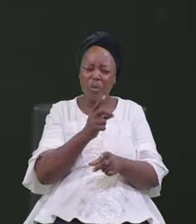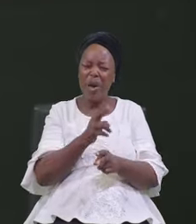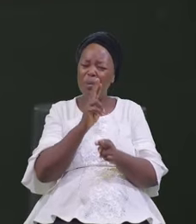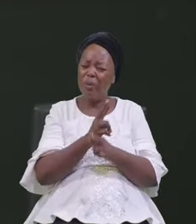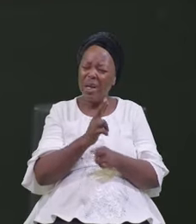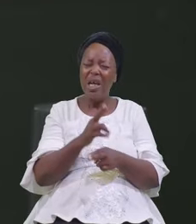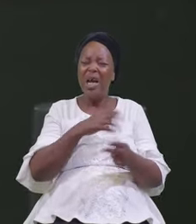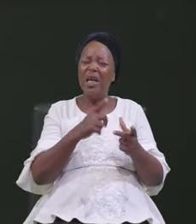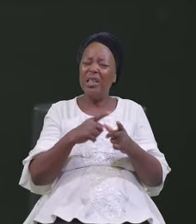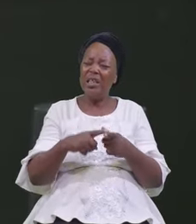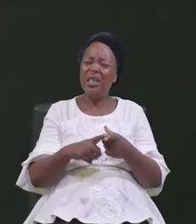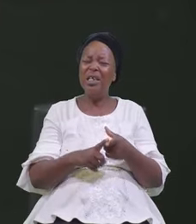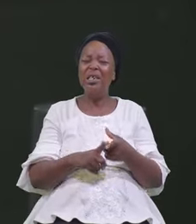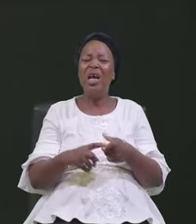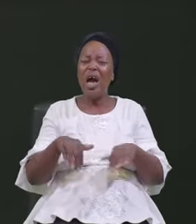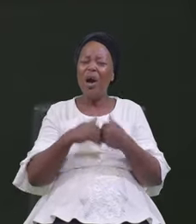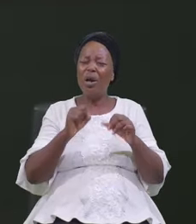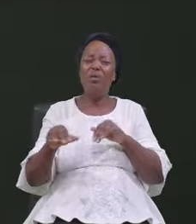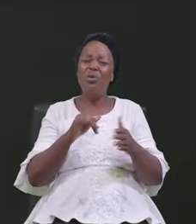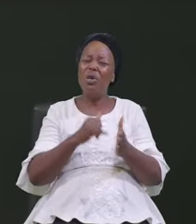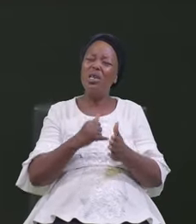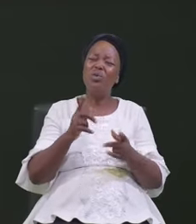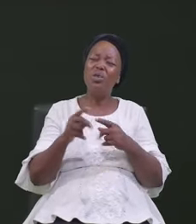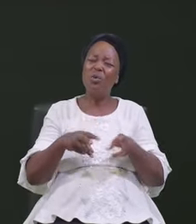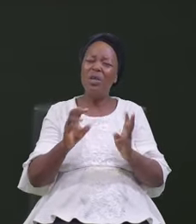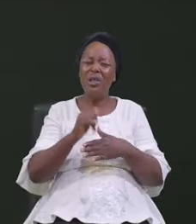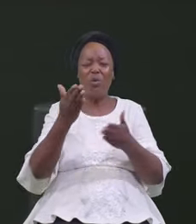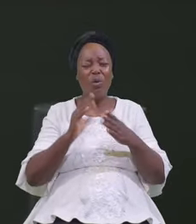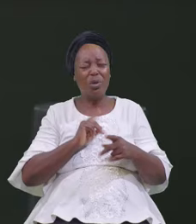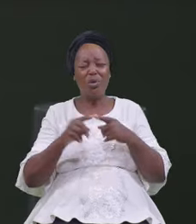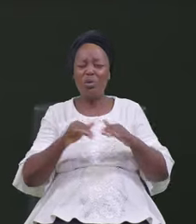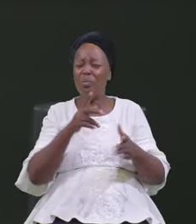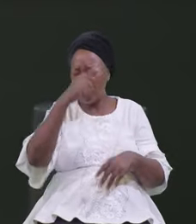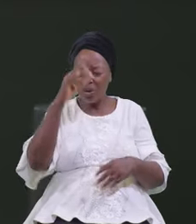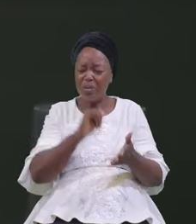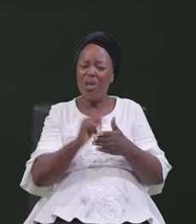the extent you want us to do it? Because of that, you have given us